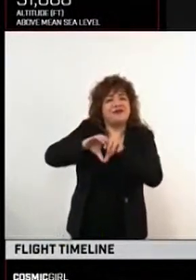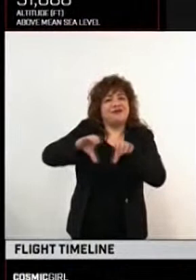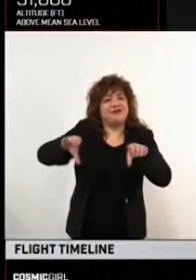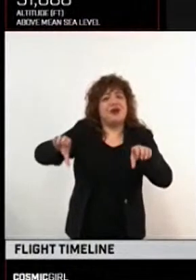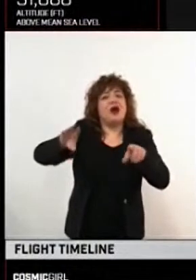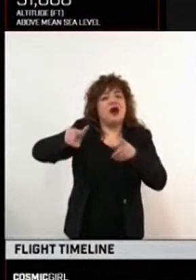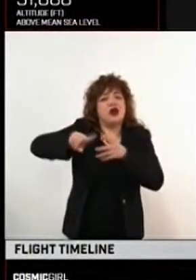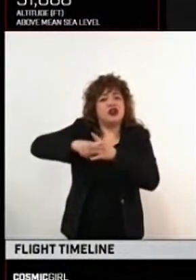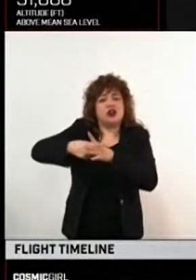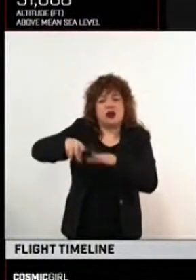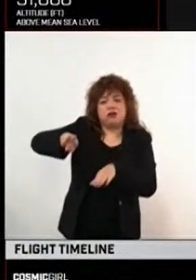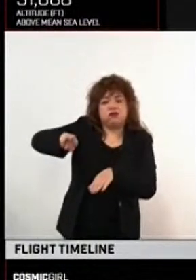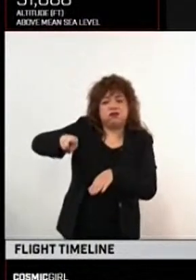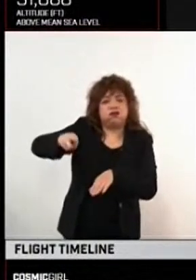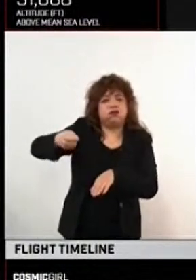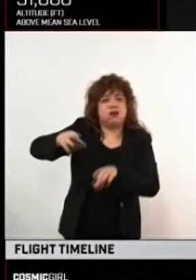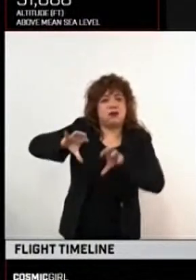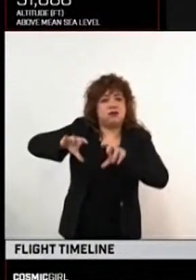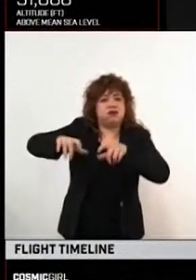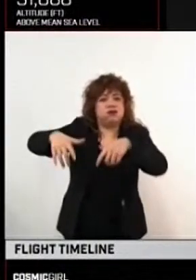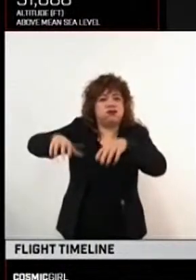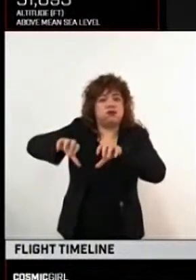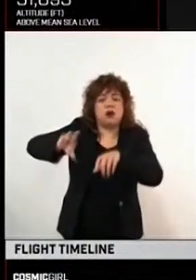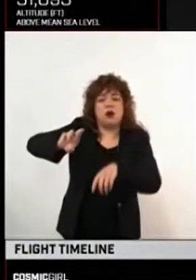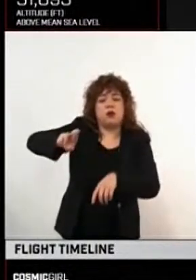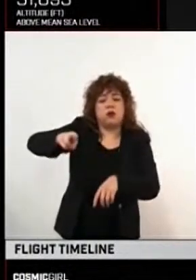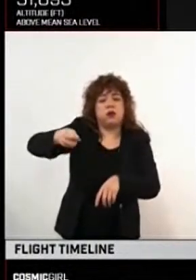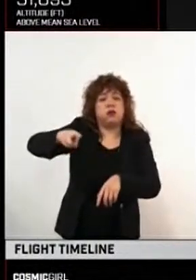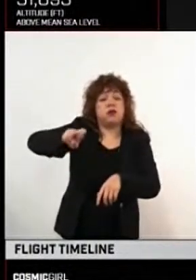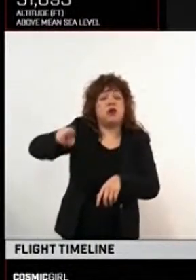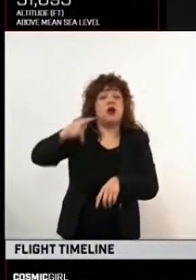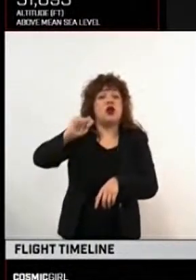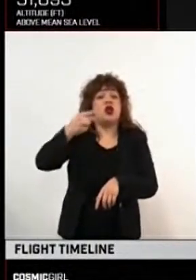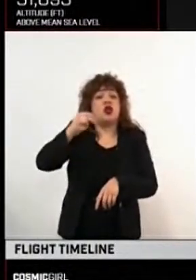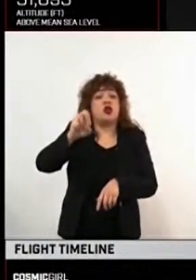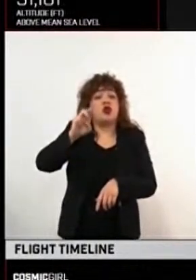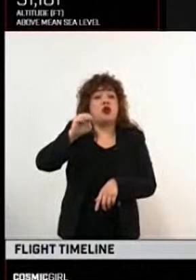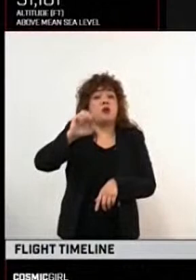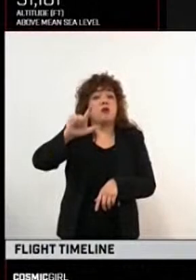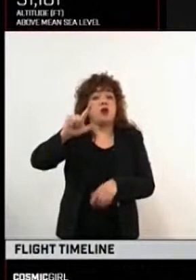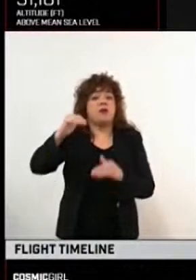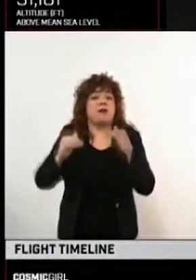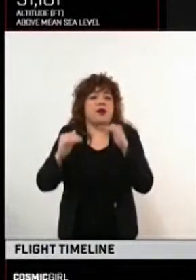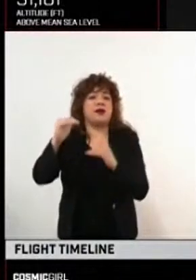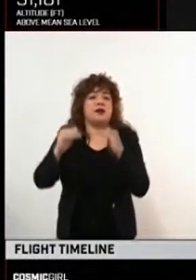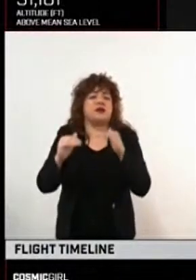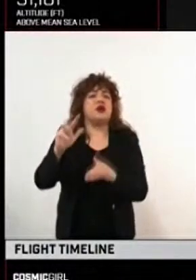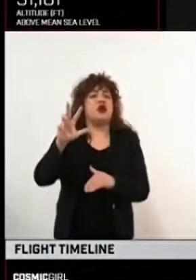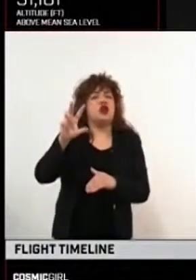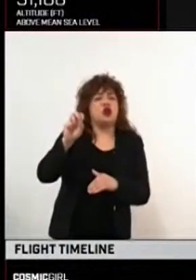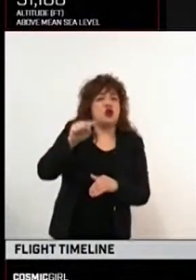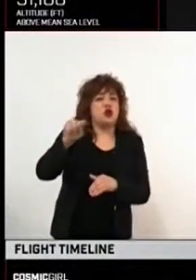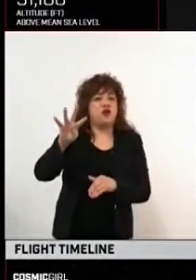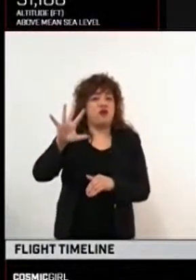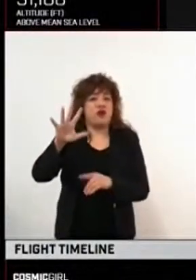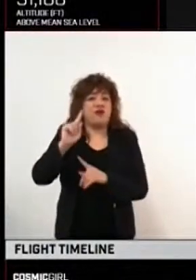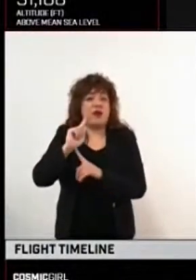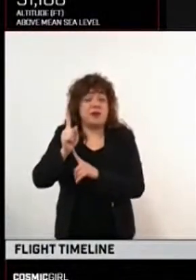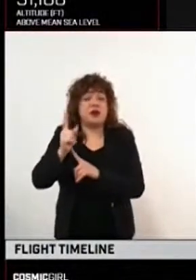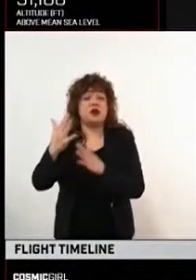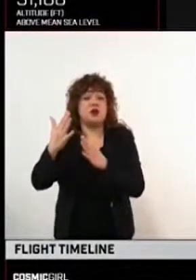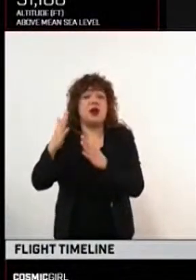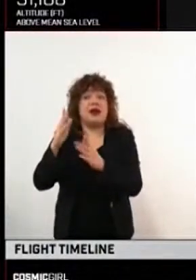proper thermal balance across the vehicle. From here, we'll fly for about 30 to 45 minutes until we reach the apogee of our transfer orbit.